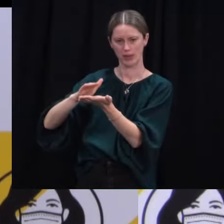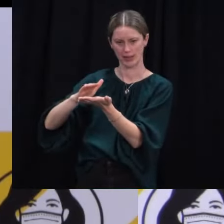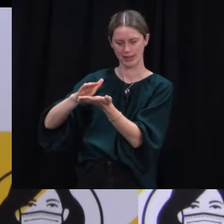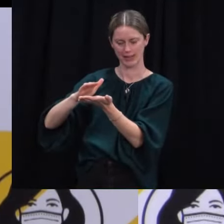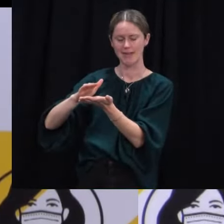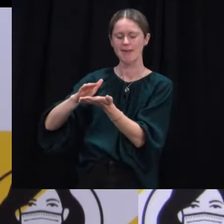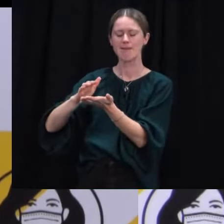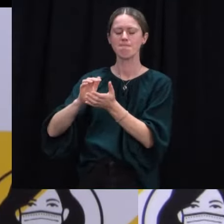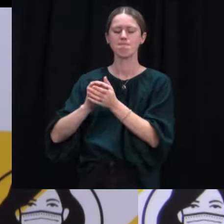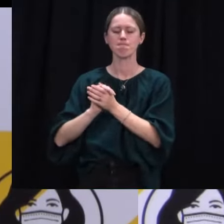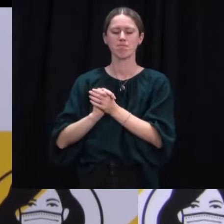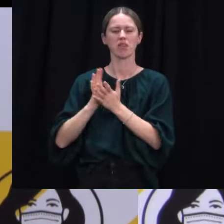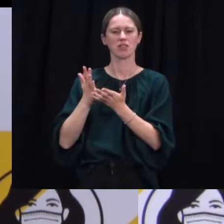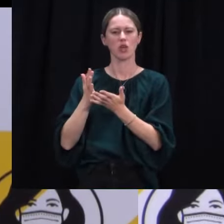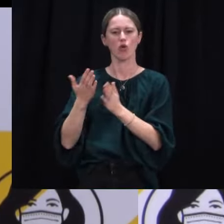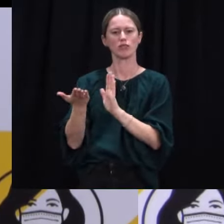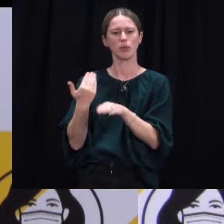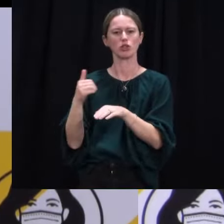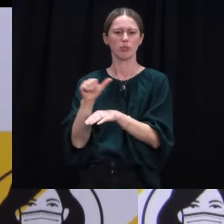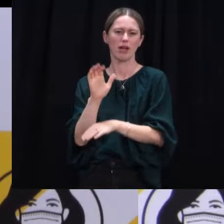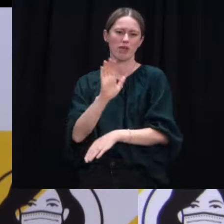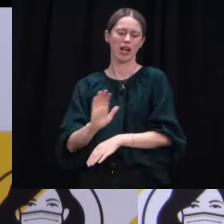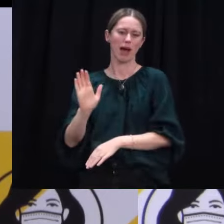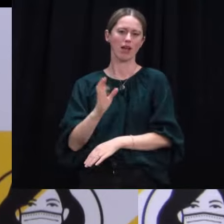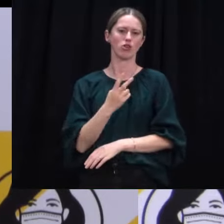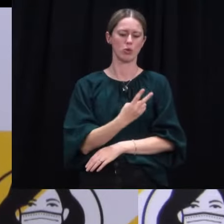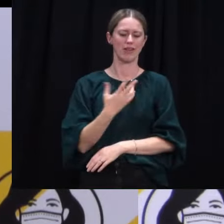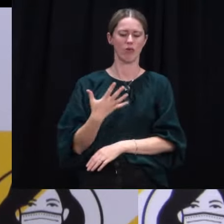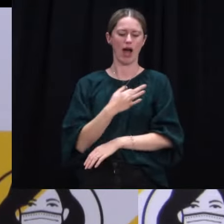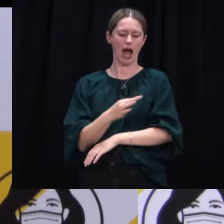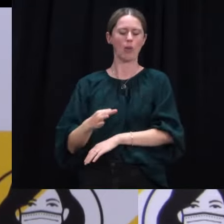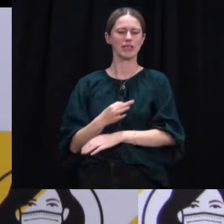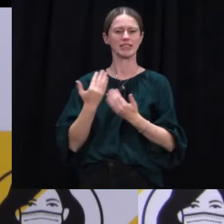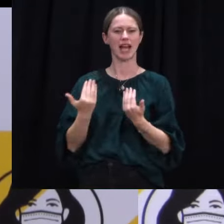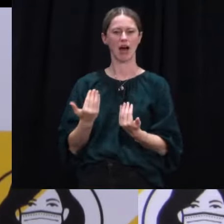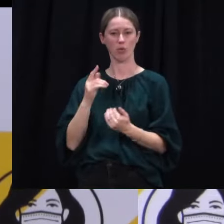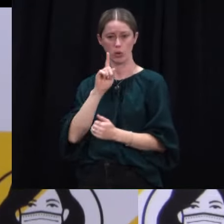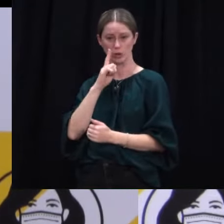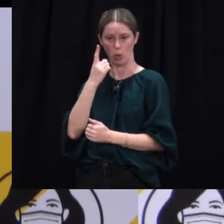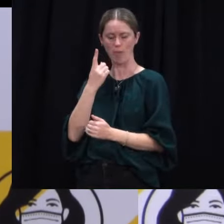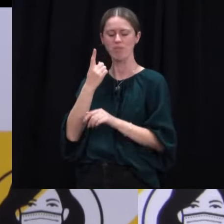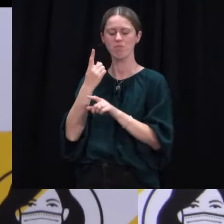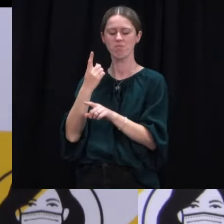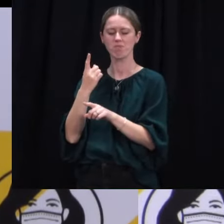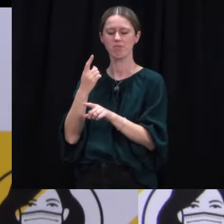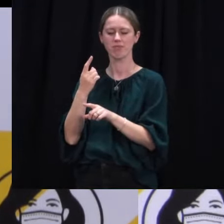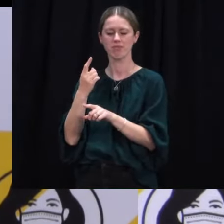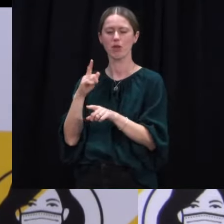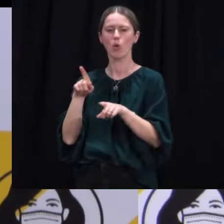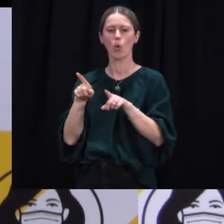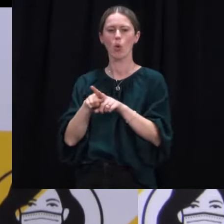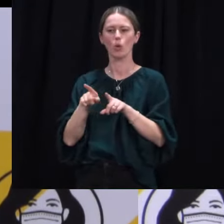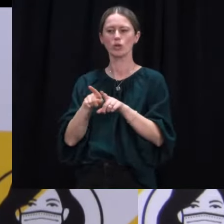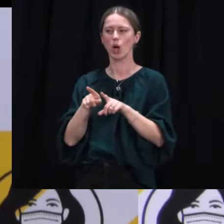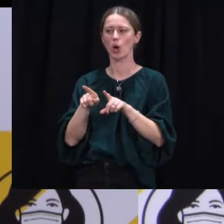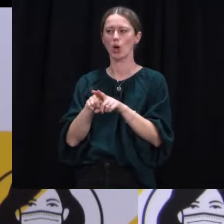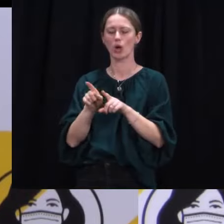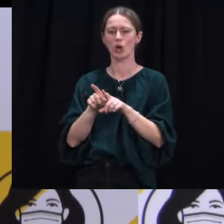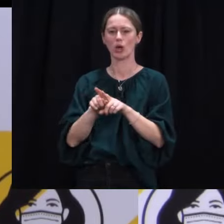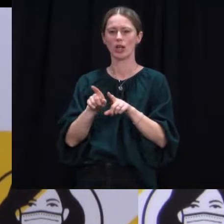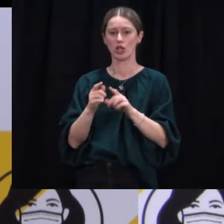now, and they should be getting back to a 24-hour turnaround for the nasal swabs. They've also got systems in place to ensure that